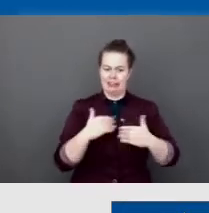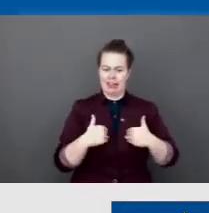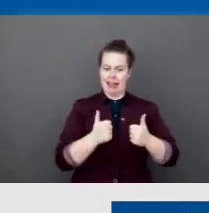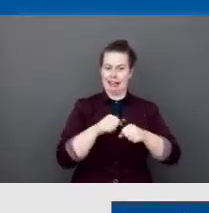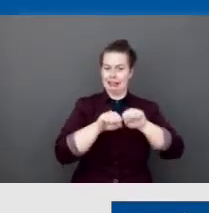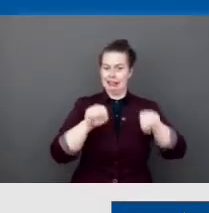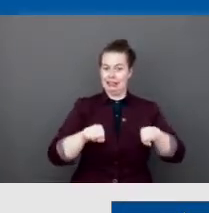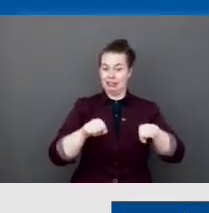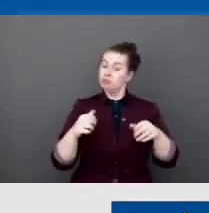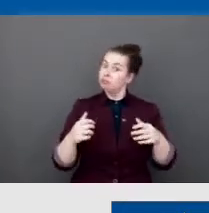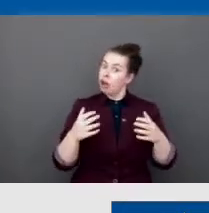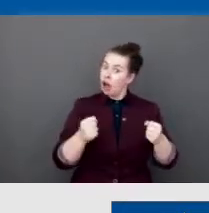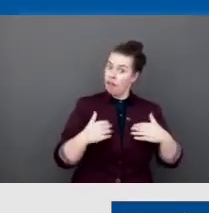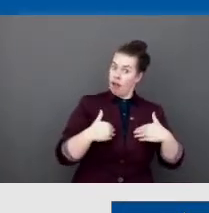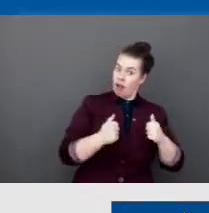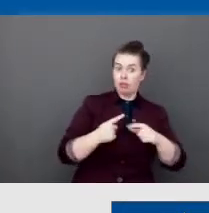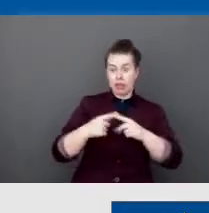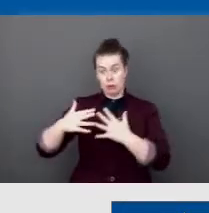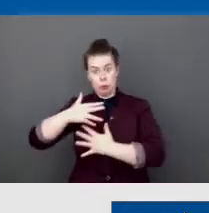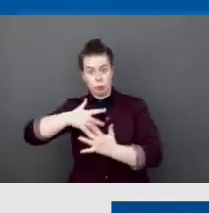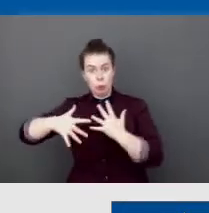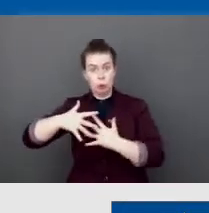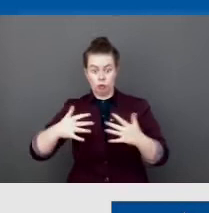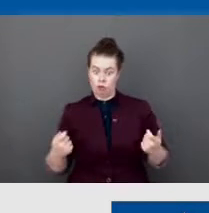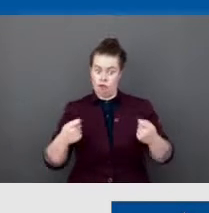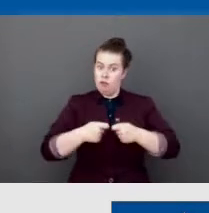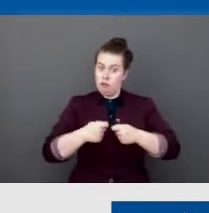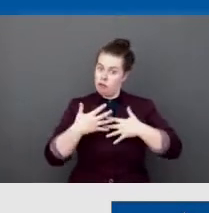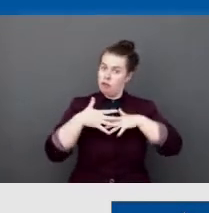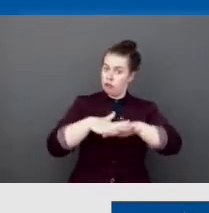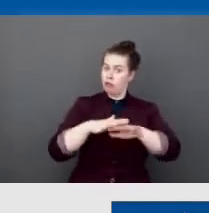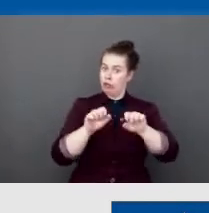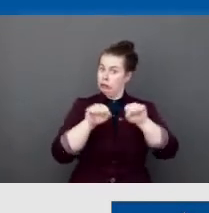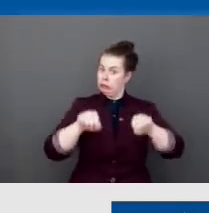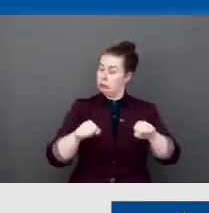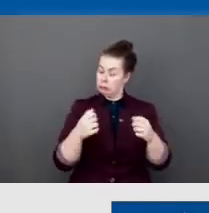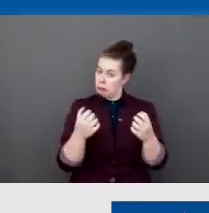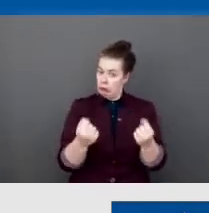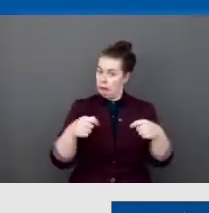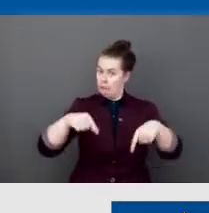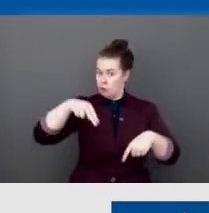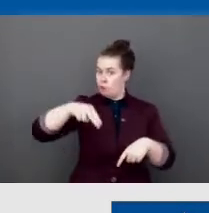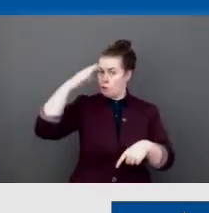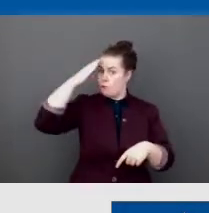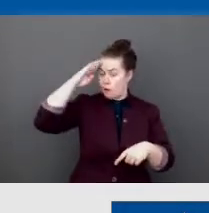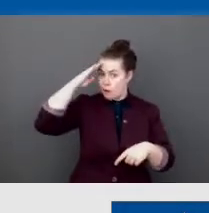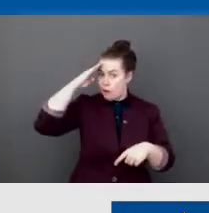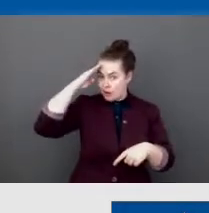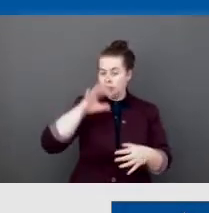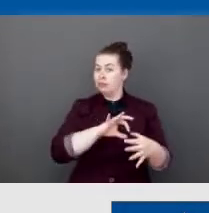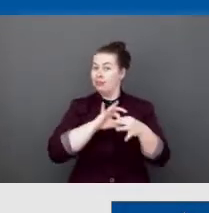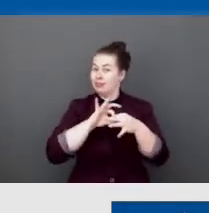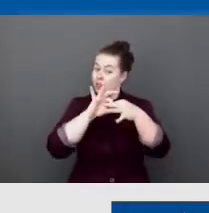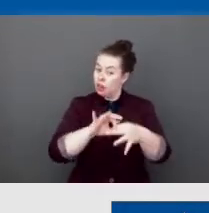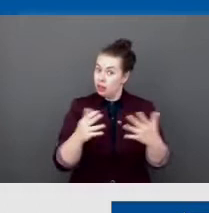system already with health and social care, it brings in all social aspects. as well as health to achieve the